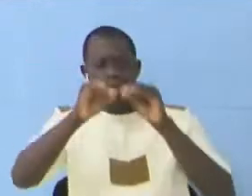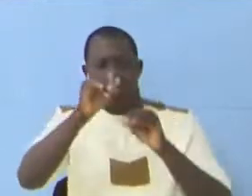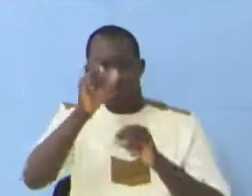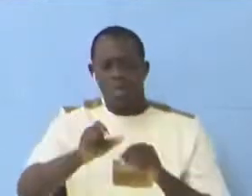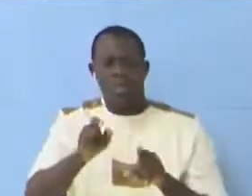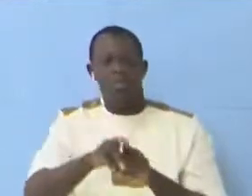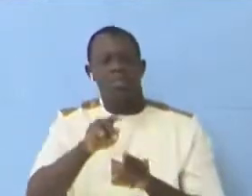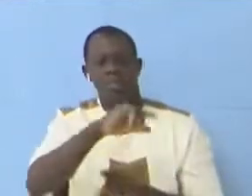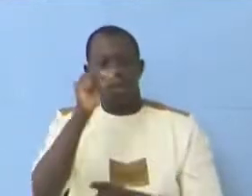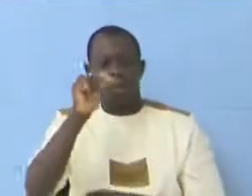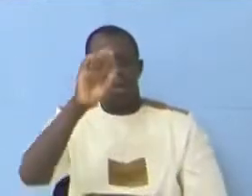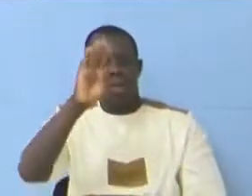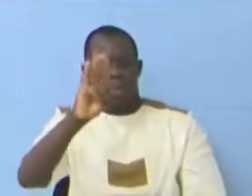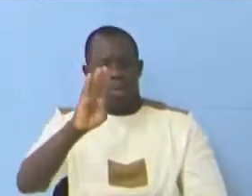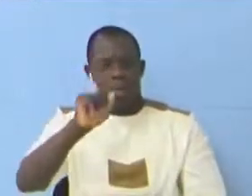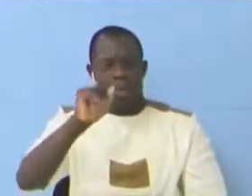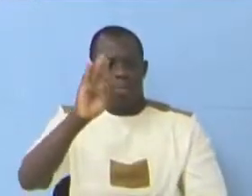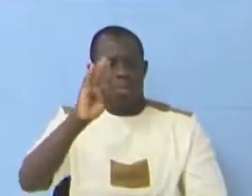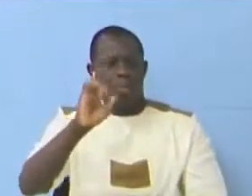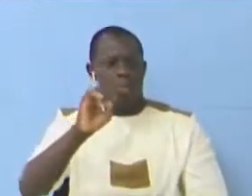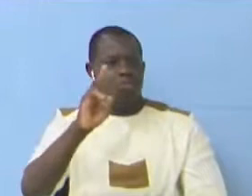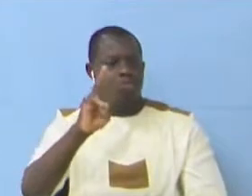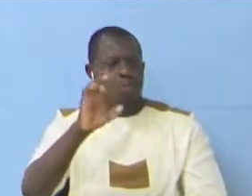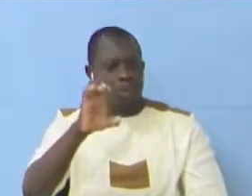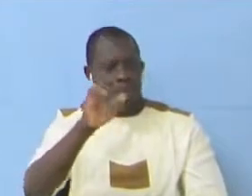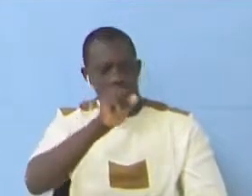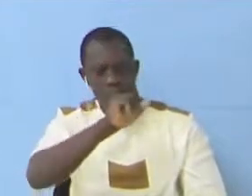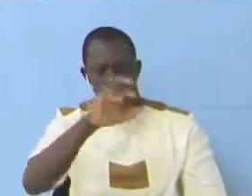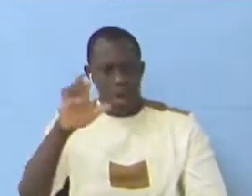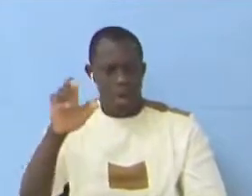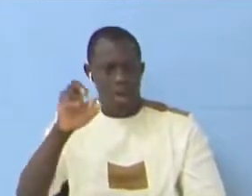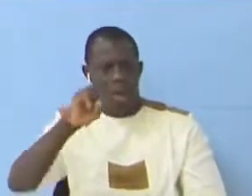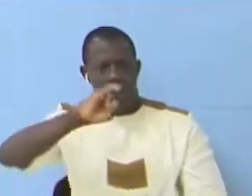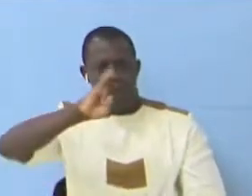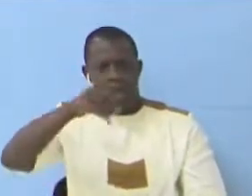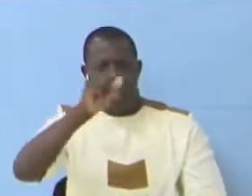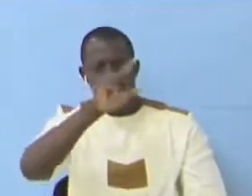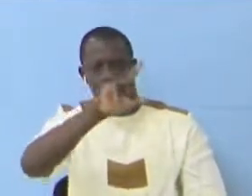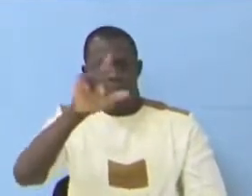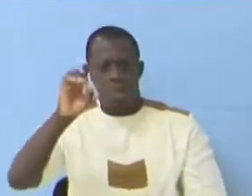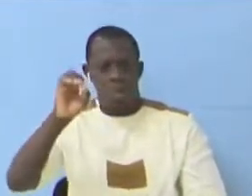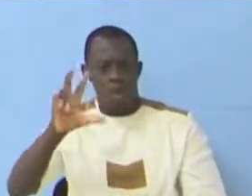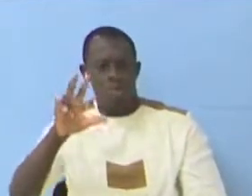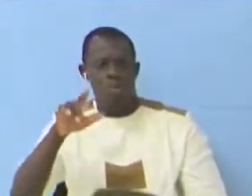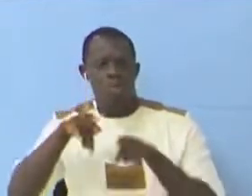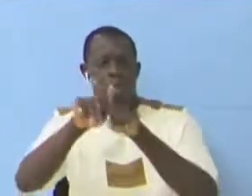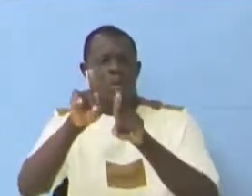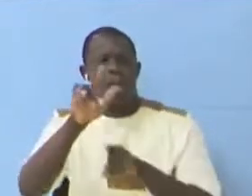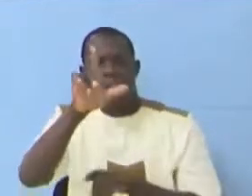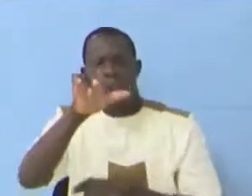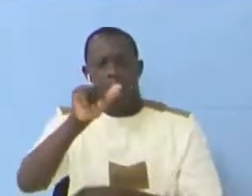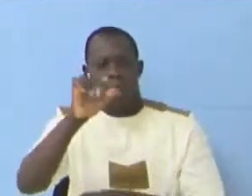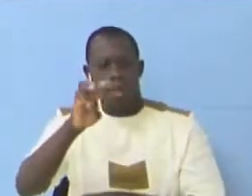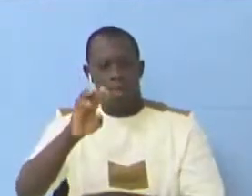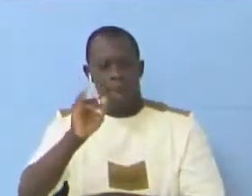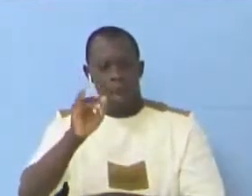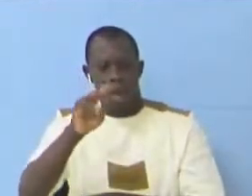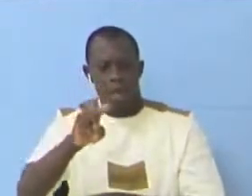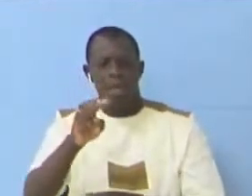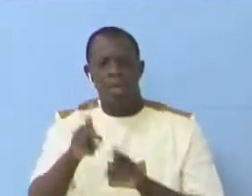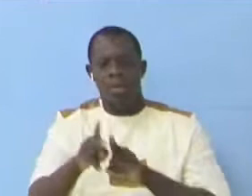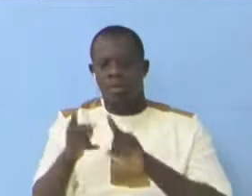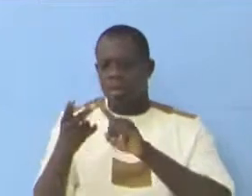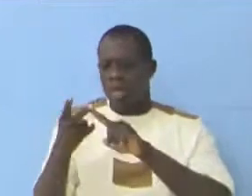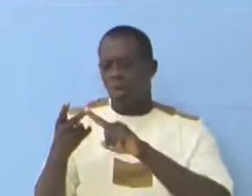ñi ku mel ni Baboucar Diallo. Lamin, I can't remember the surname, but they used to call